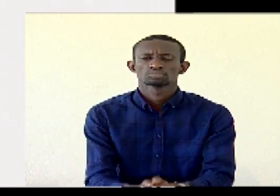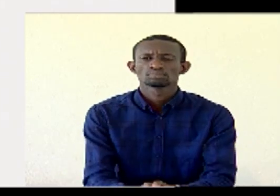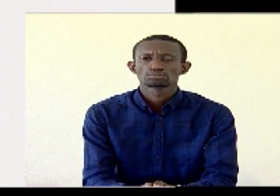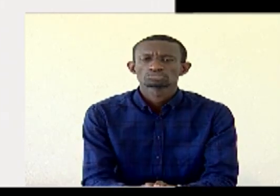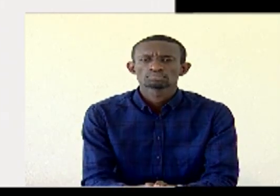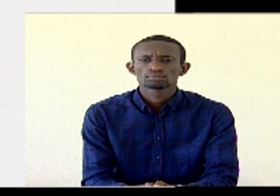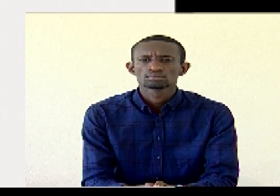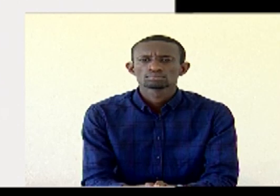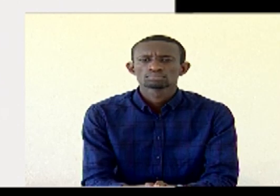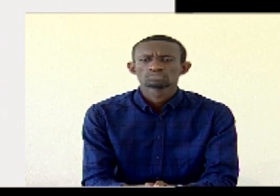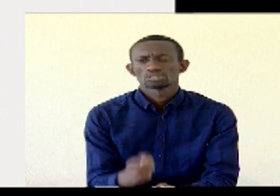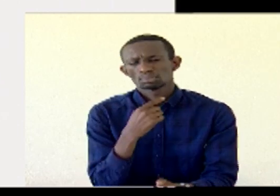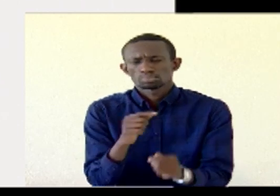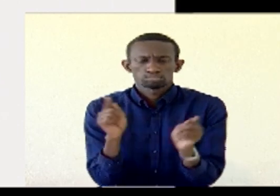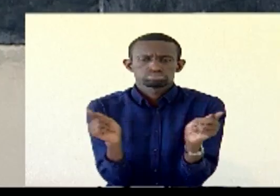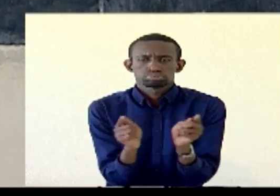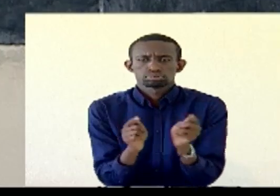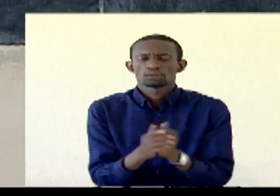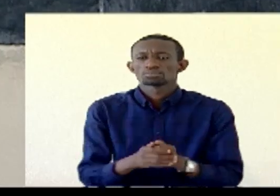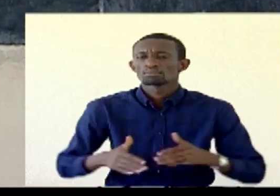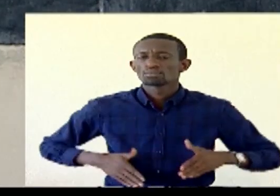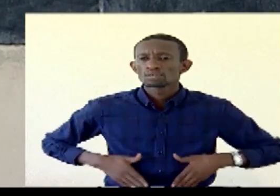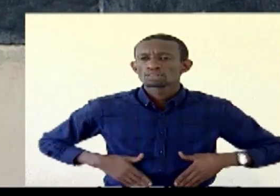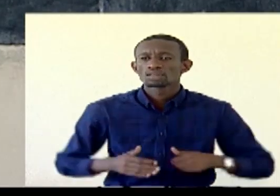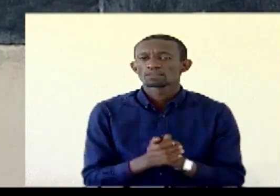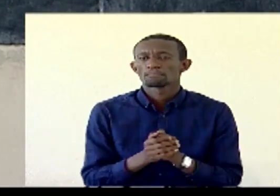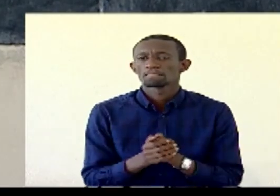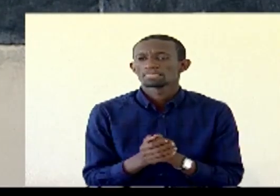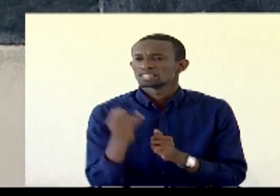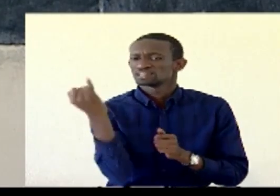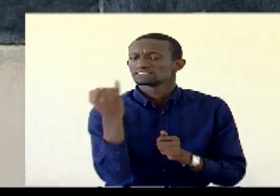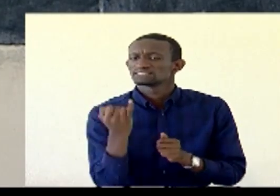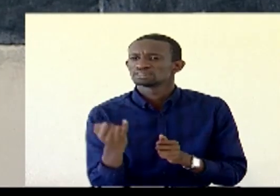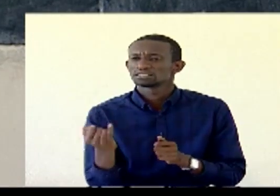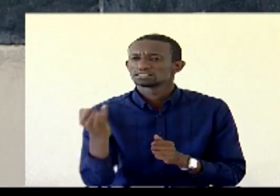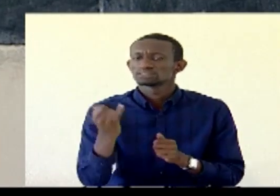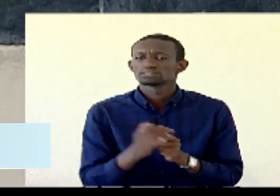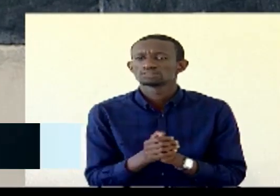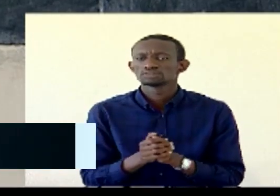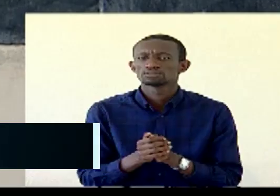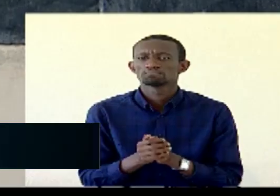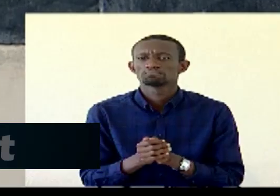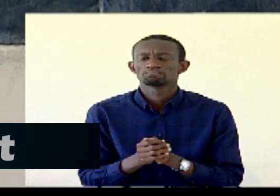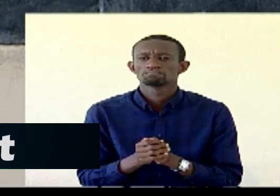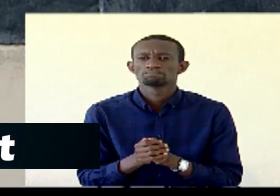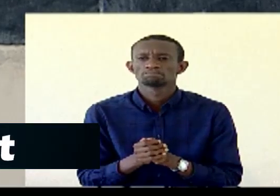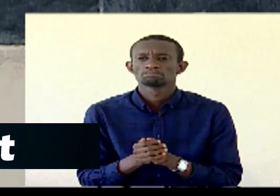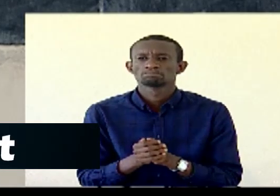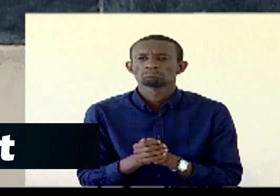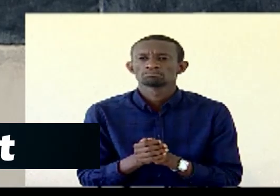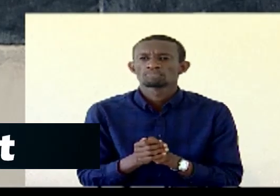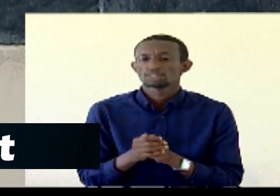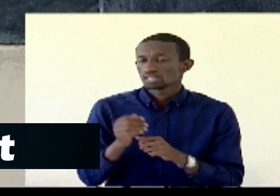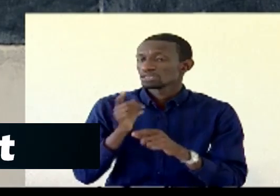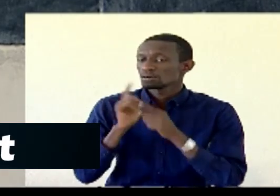And we can summarize by saying that the kidney are bean-shaped structures. I mentioned it earlier, and they are red-brown